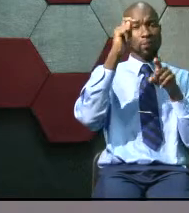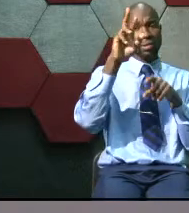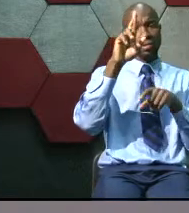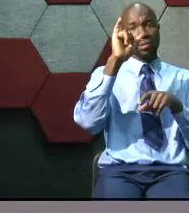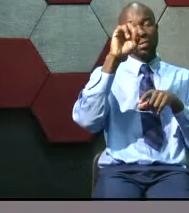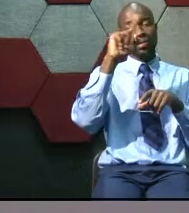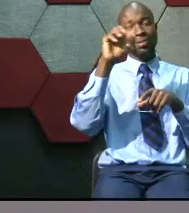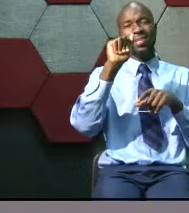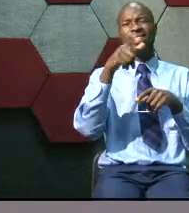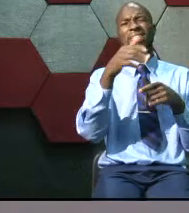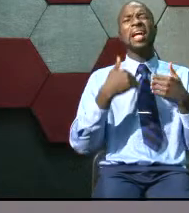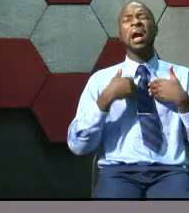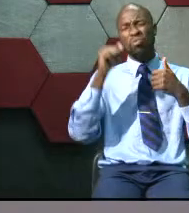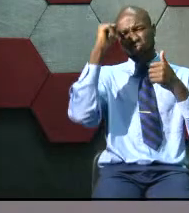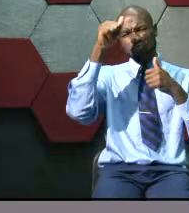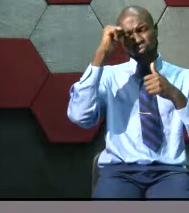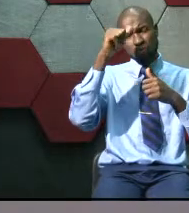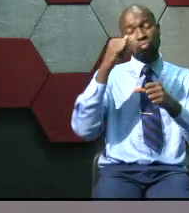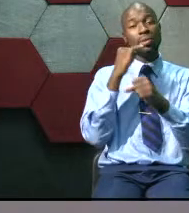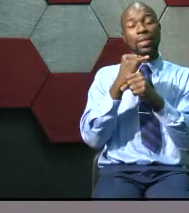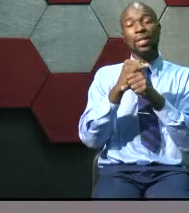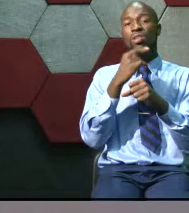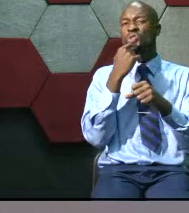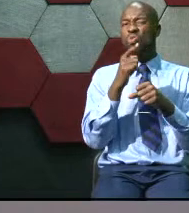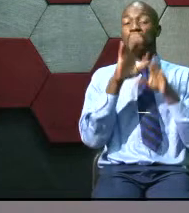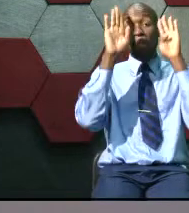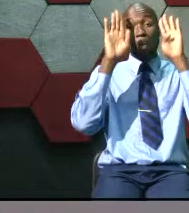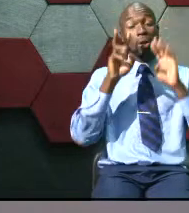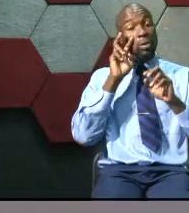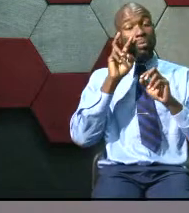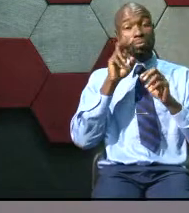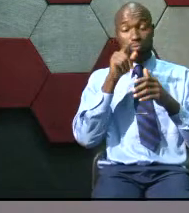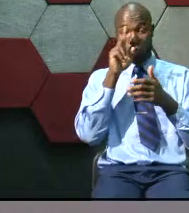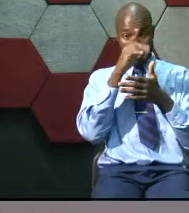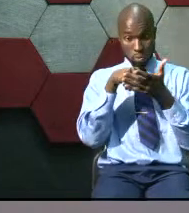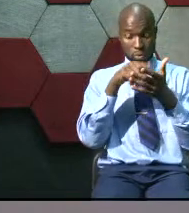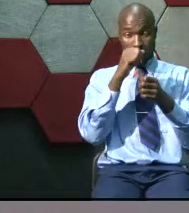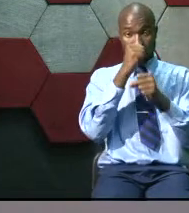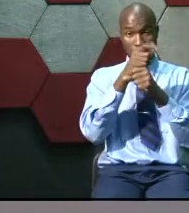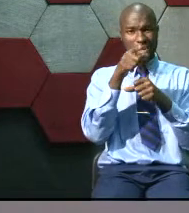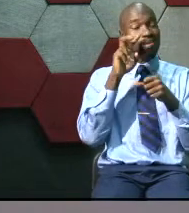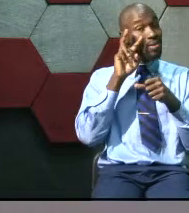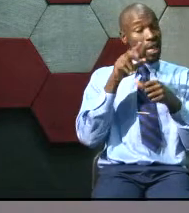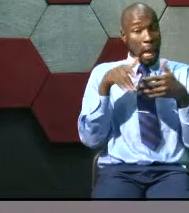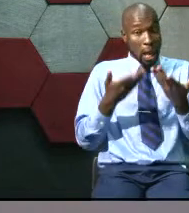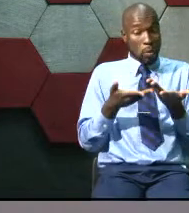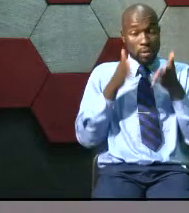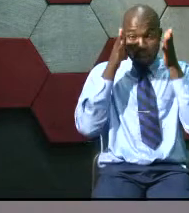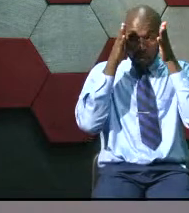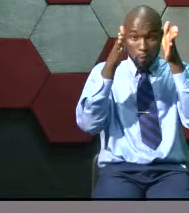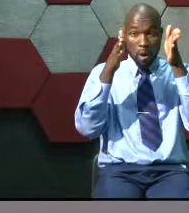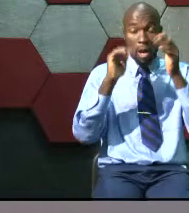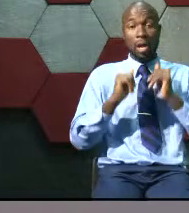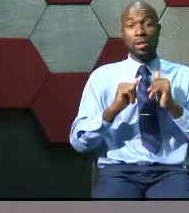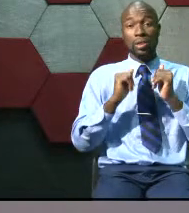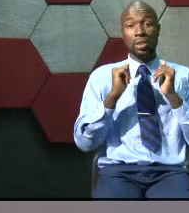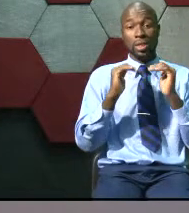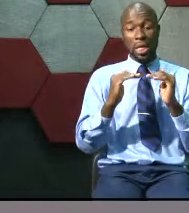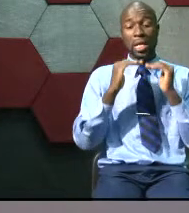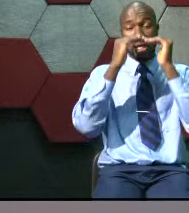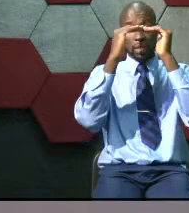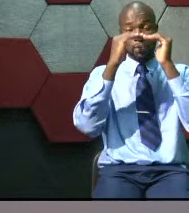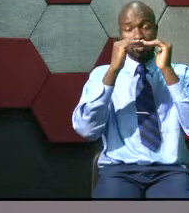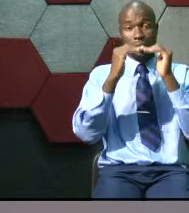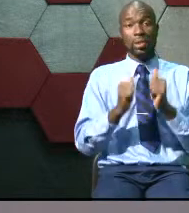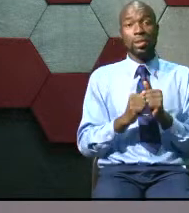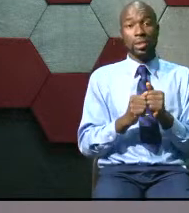these are some brilliant projects. Yeah. So crucial to what we're doing, and you see how they are focused as well on enhancing accessibility, yeah, you know,